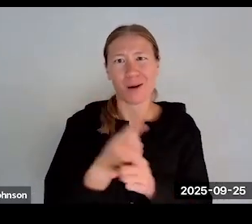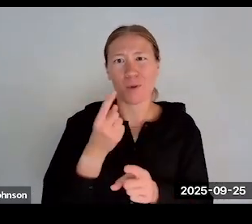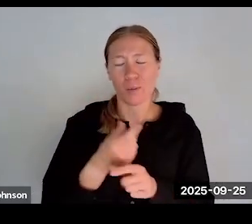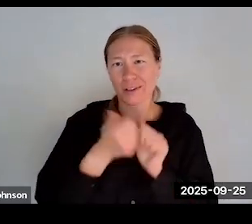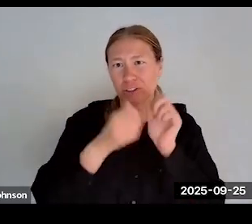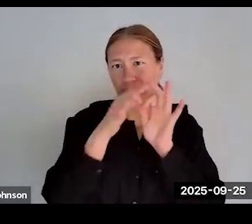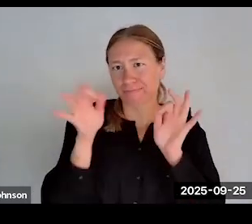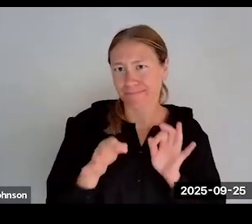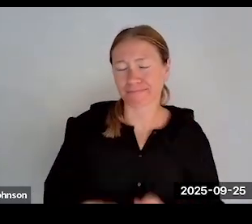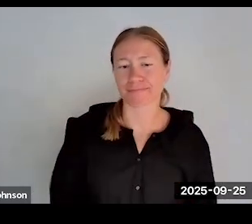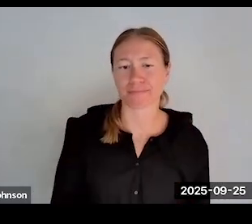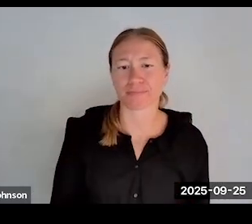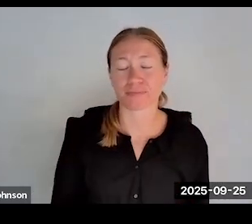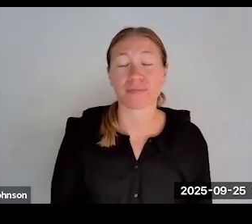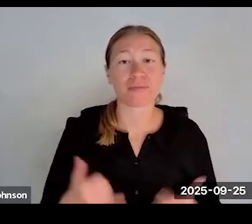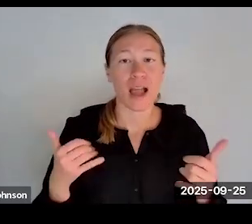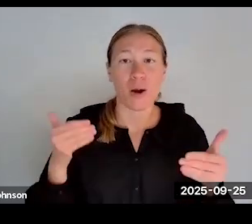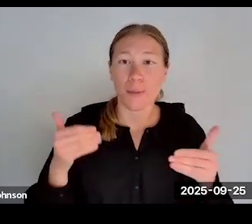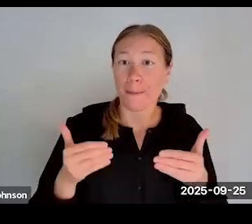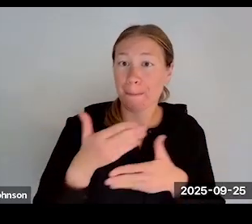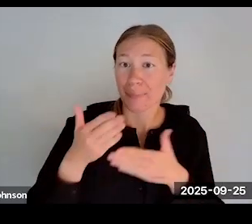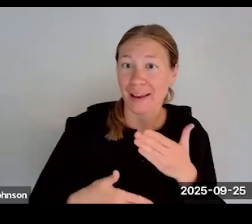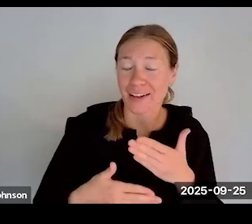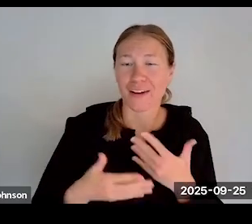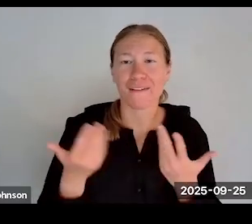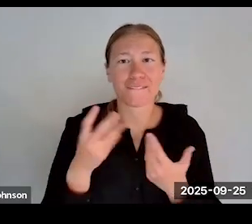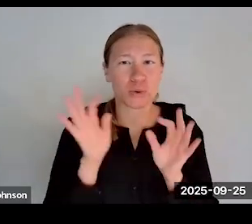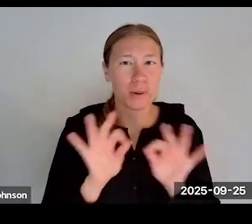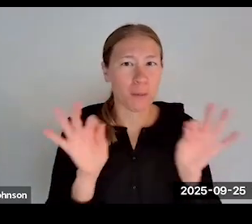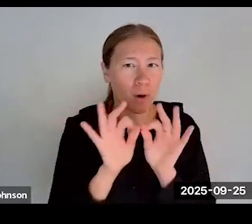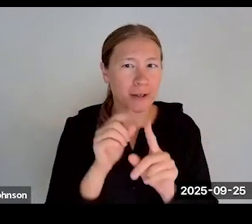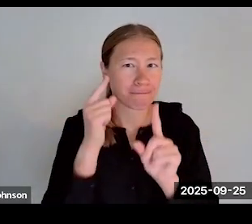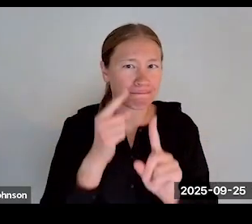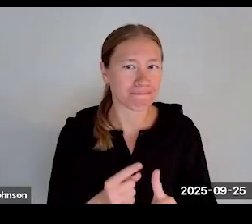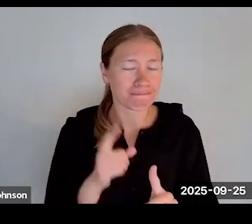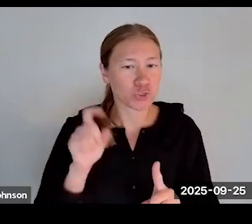So before we wrap up, there are just a few key takeaways to consider.